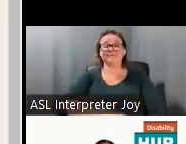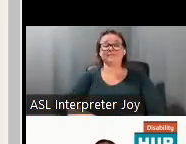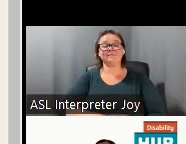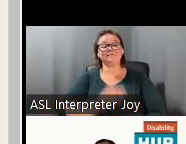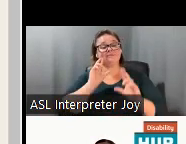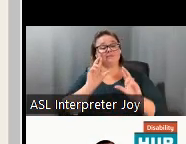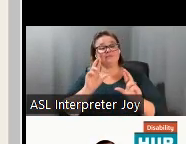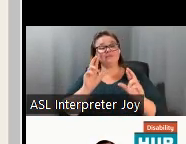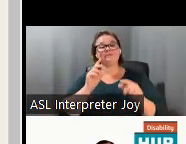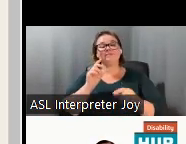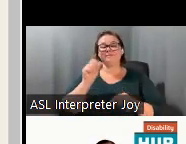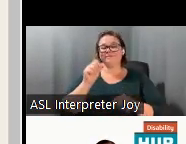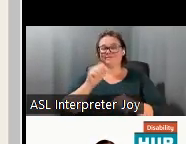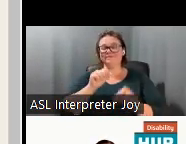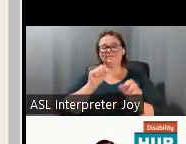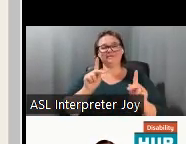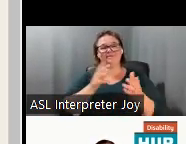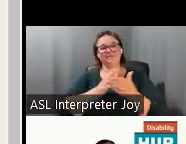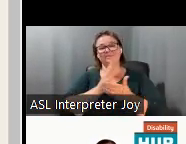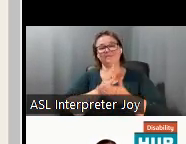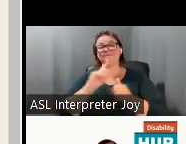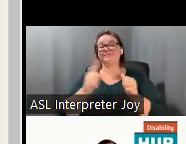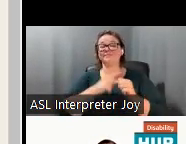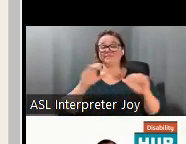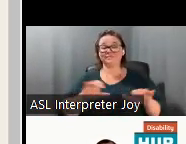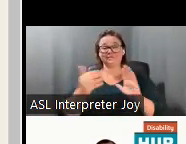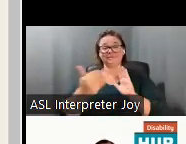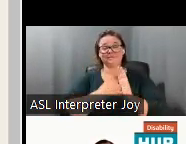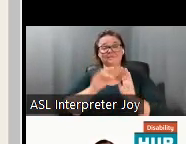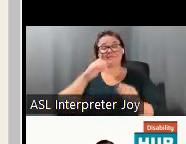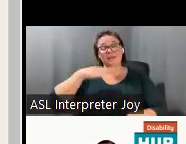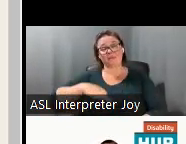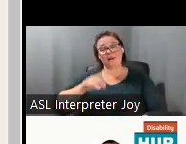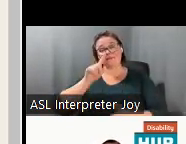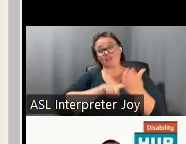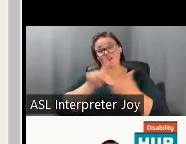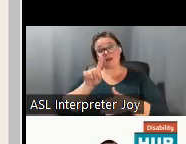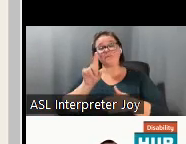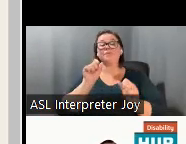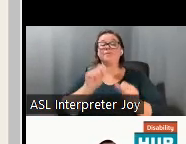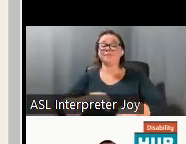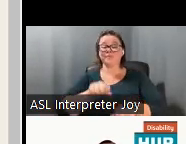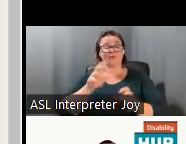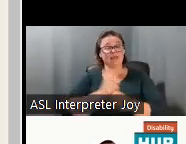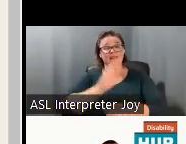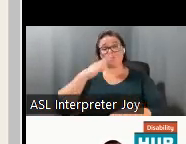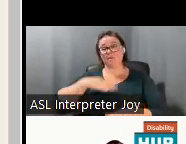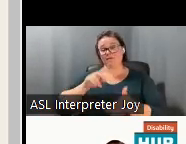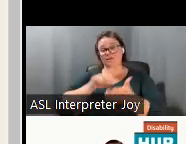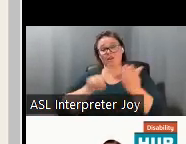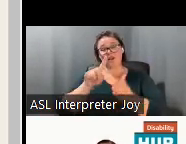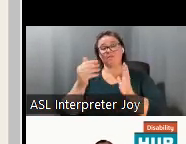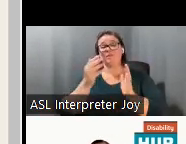there we go. All right. The first activity again is that benefits lookup. So you can get that benefits lookup through the